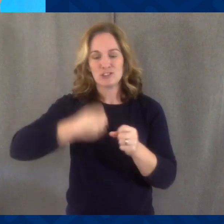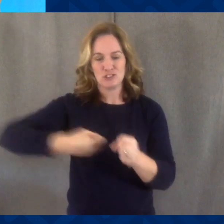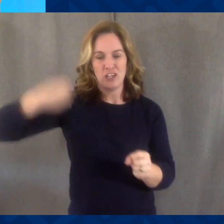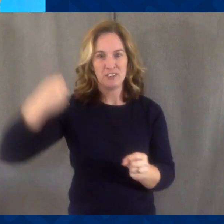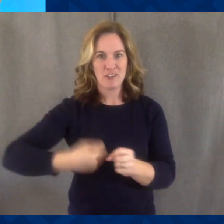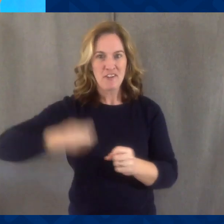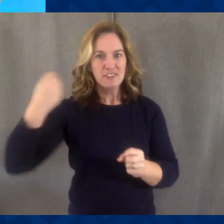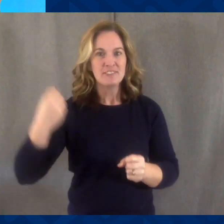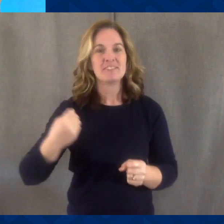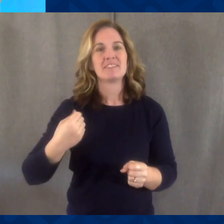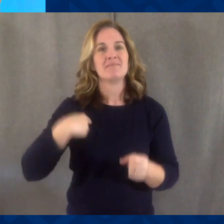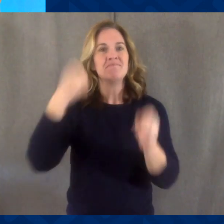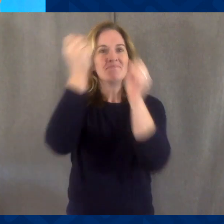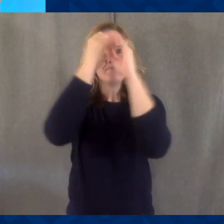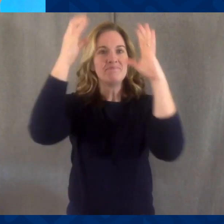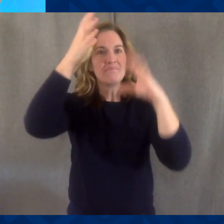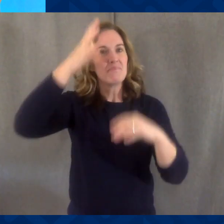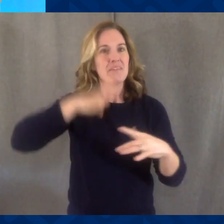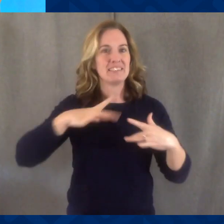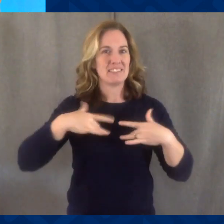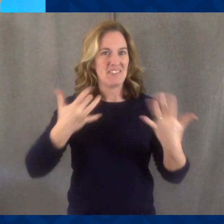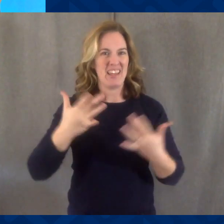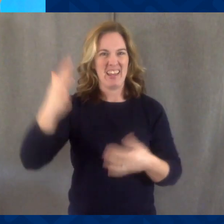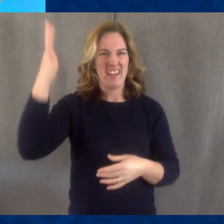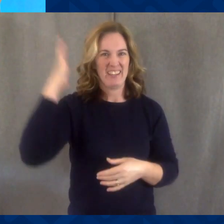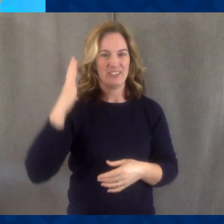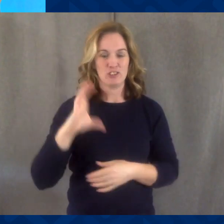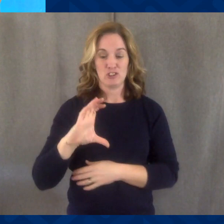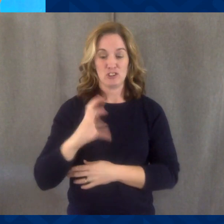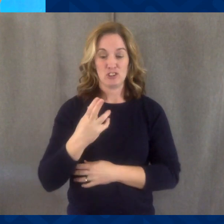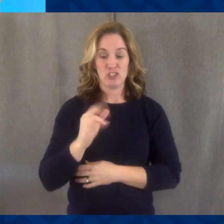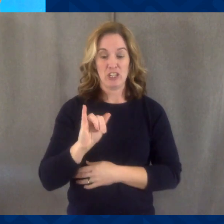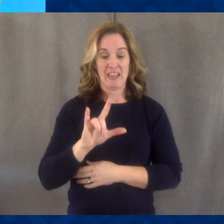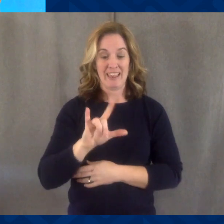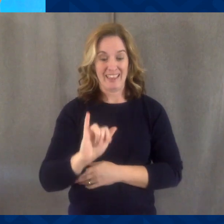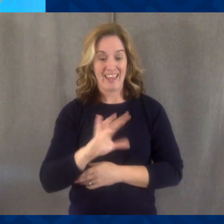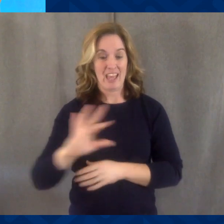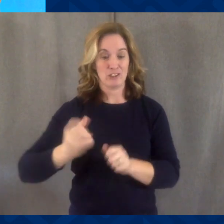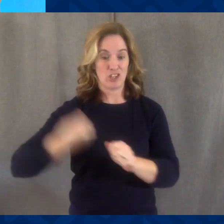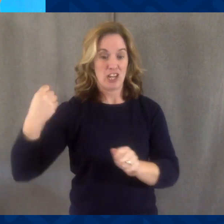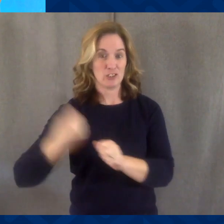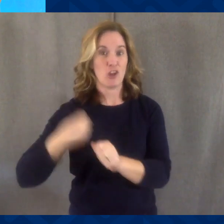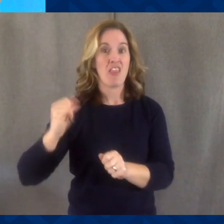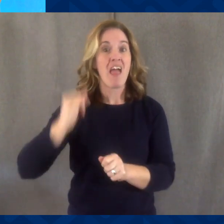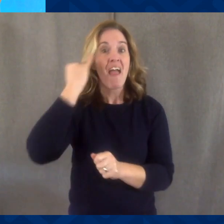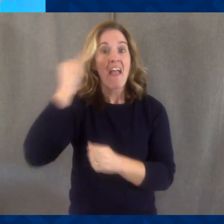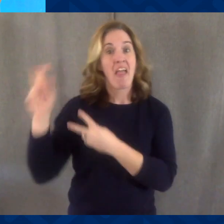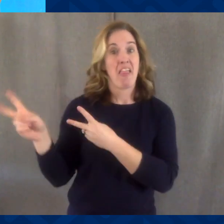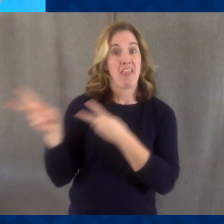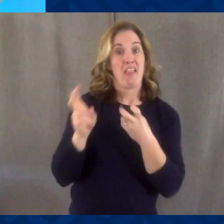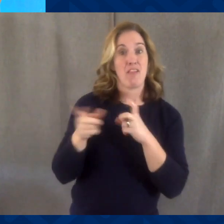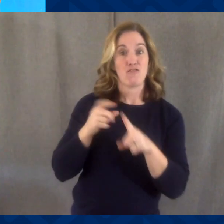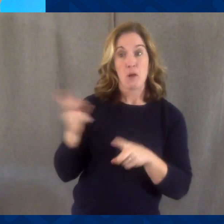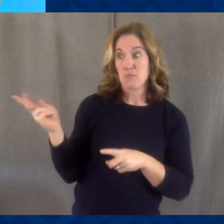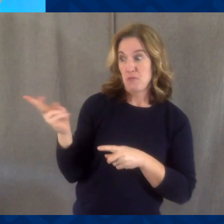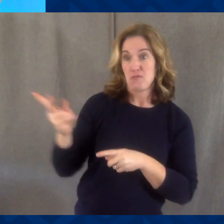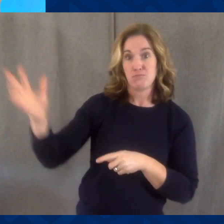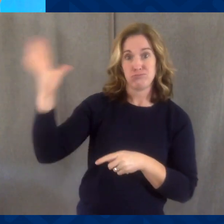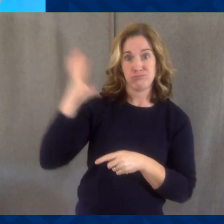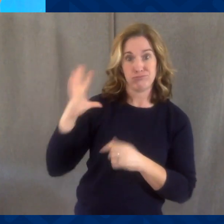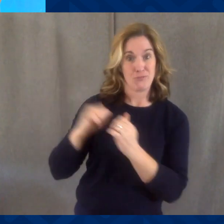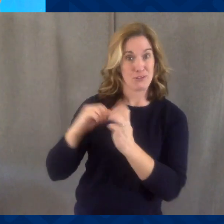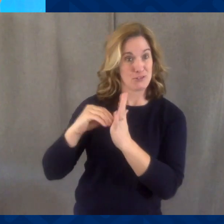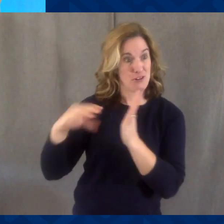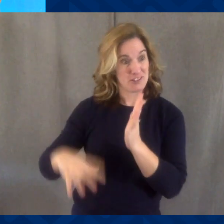our men's event a while ago, the Chilean chainsaws. Oh, yeah. They stole that idea from maybe what happened back then exactly. with the